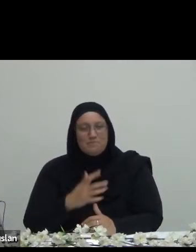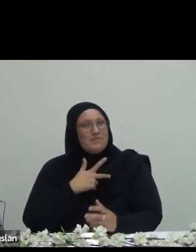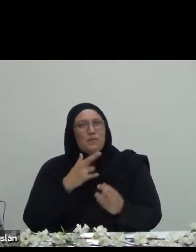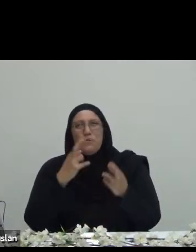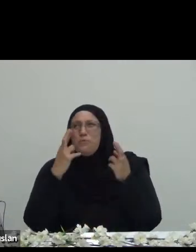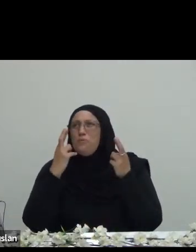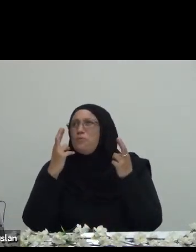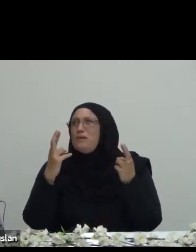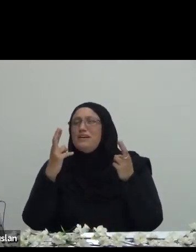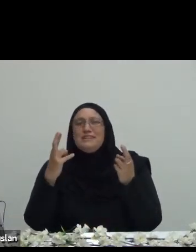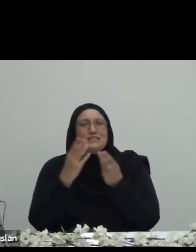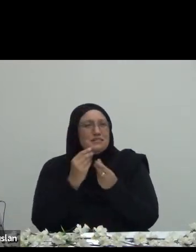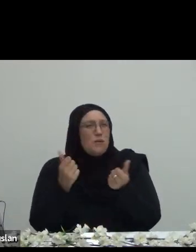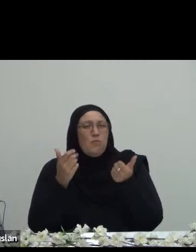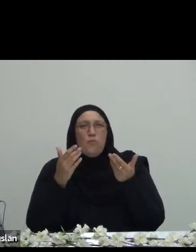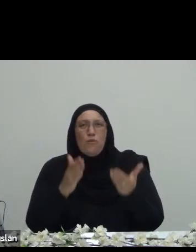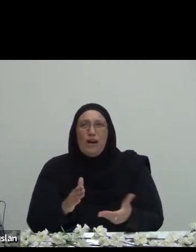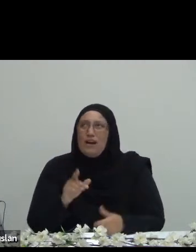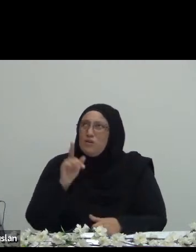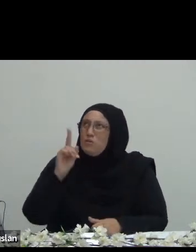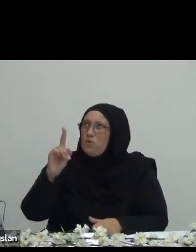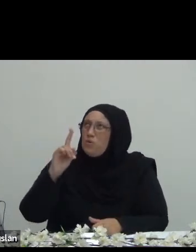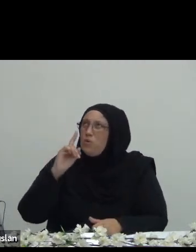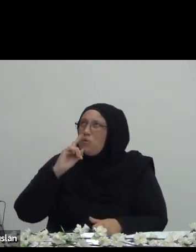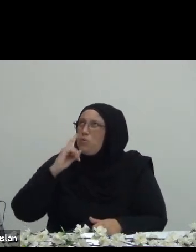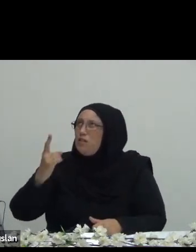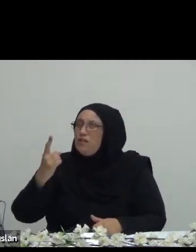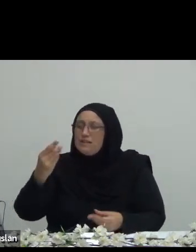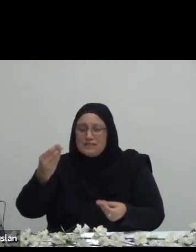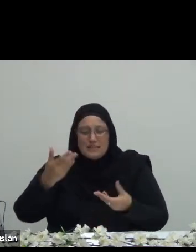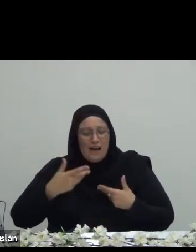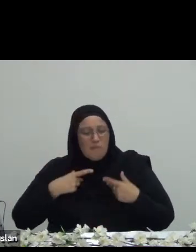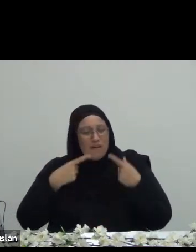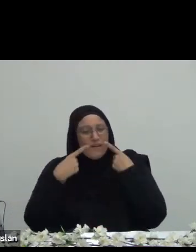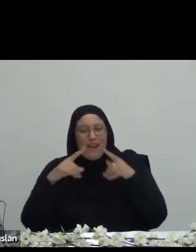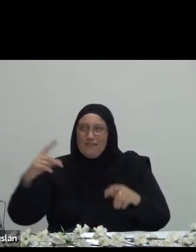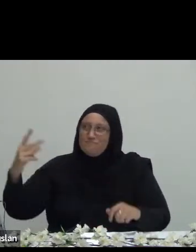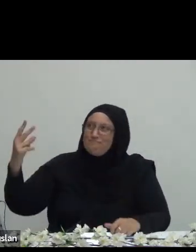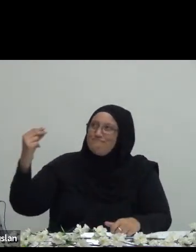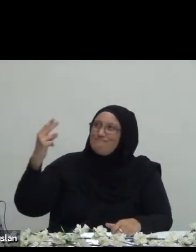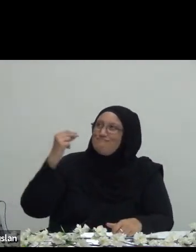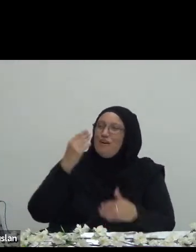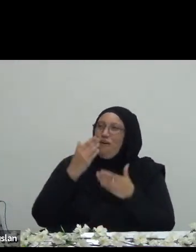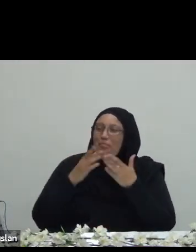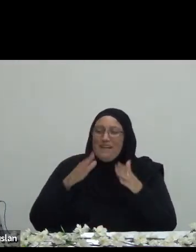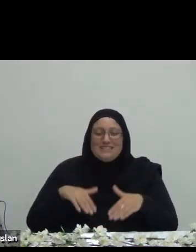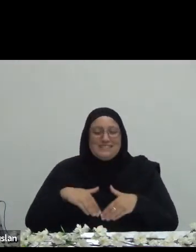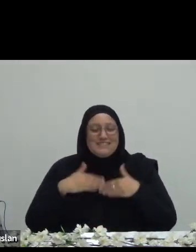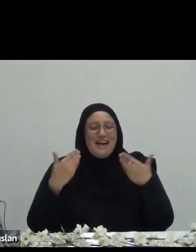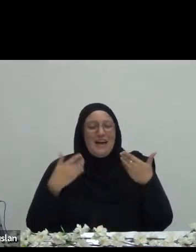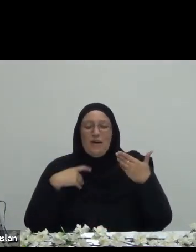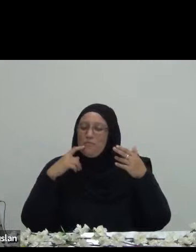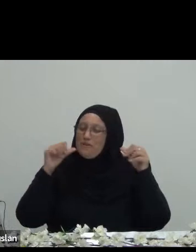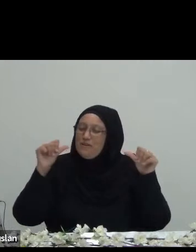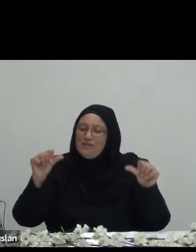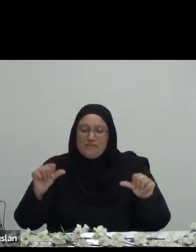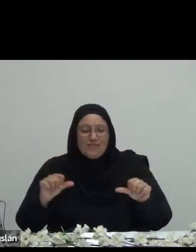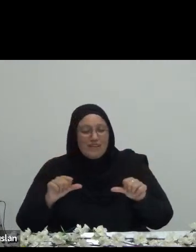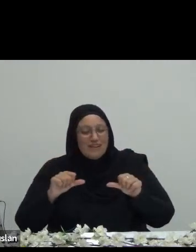somehow you'd tell me out loud that on that day I'll be